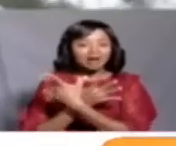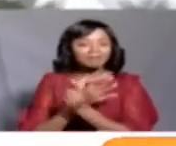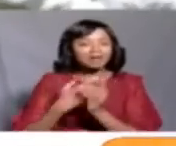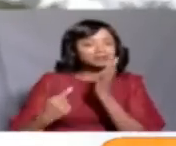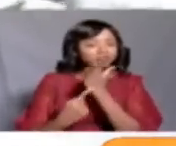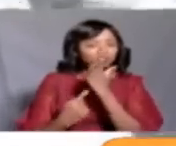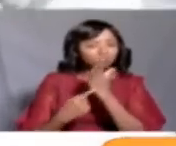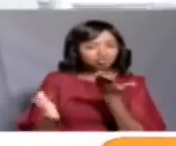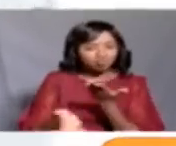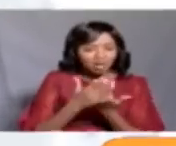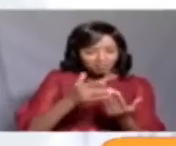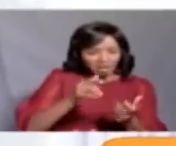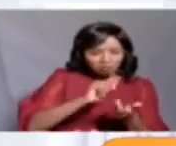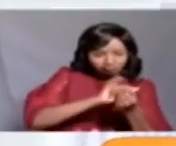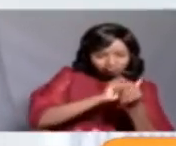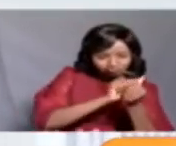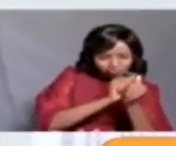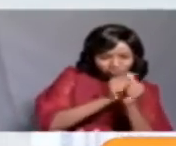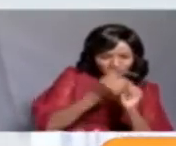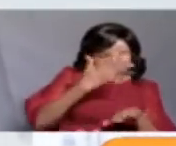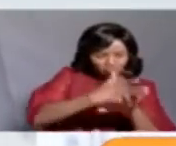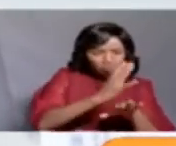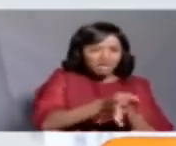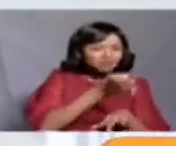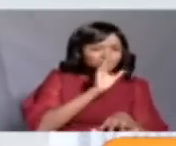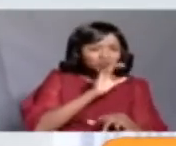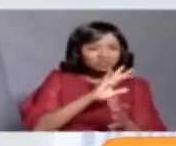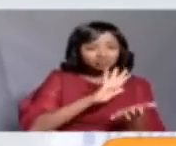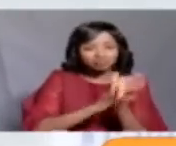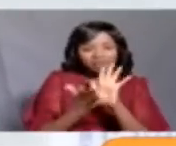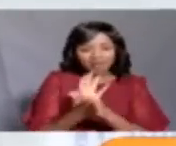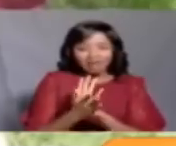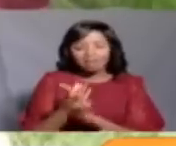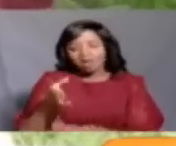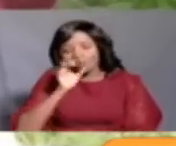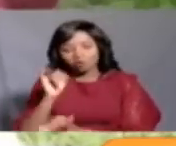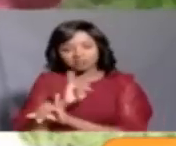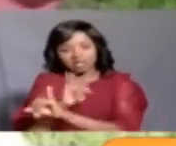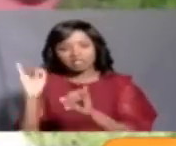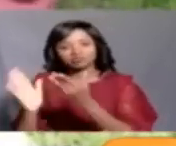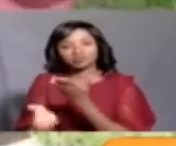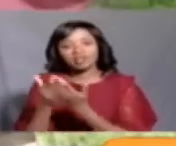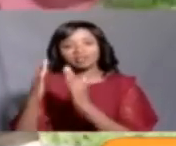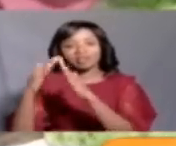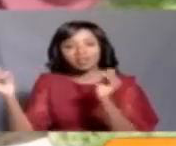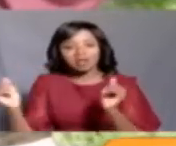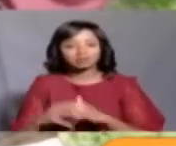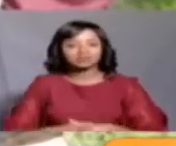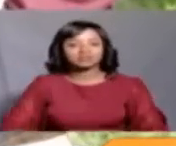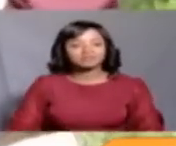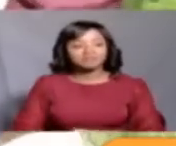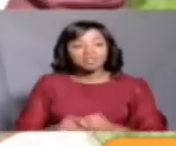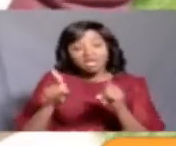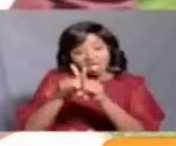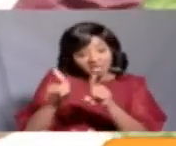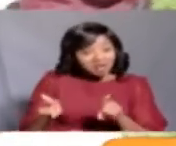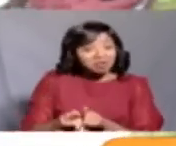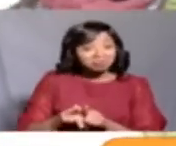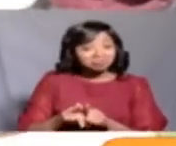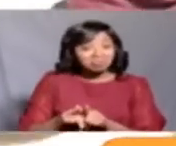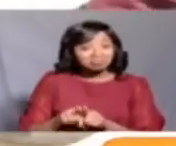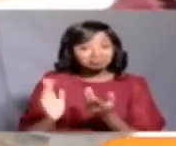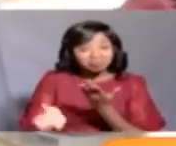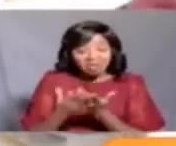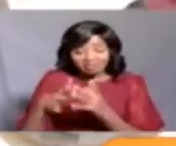recycle wastewater and turn it into a reusable resource for household use and even watering